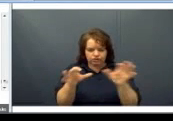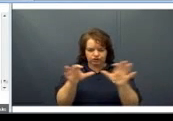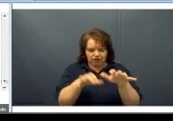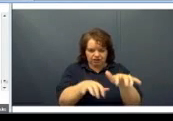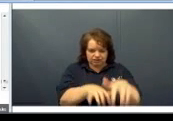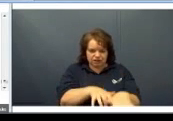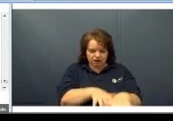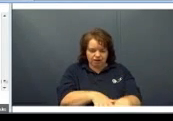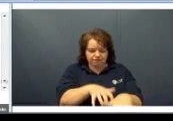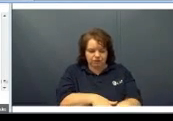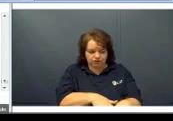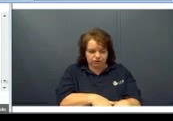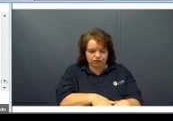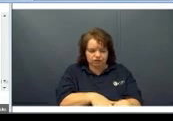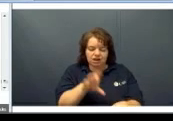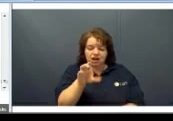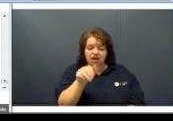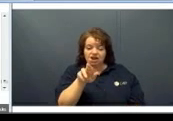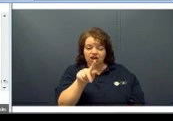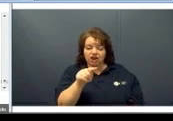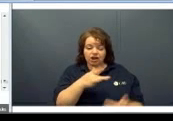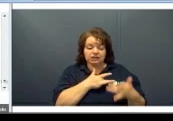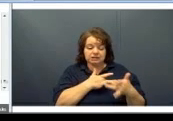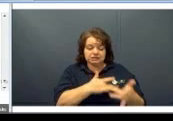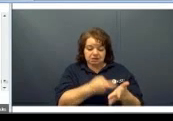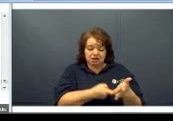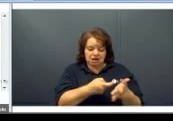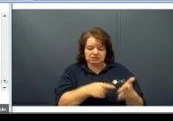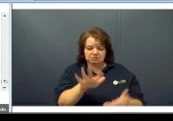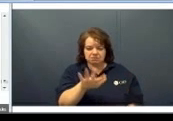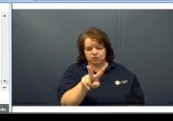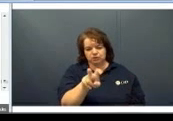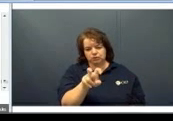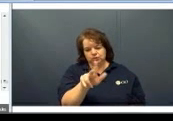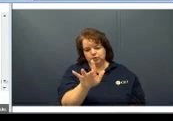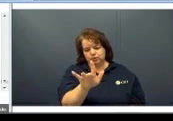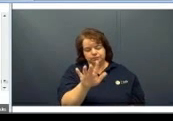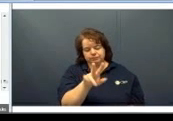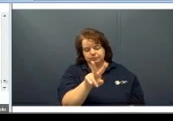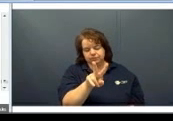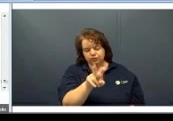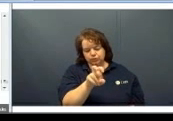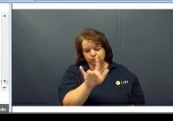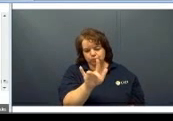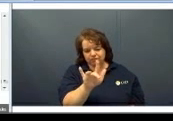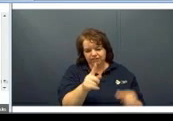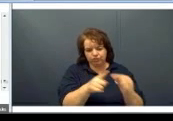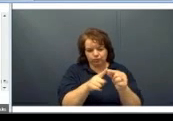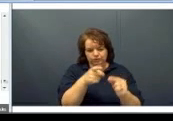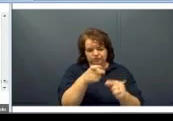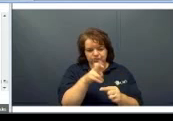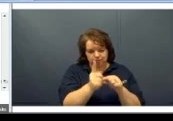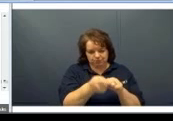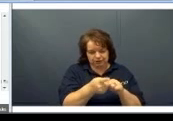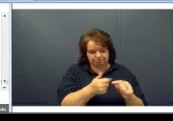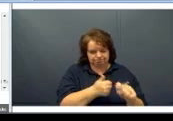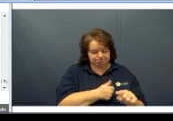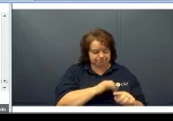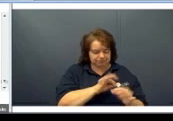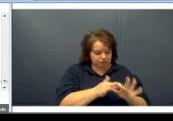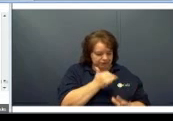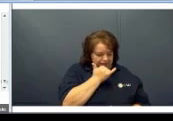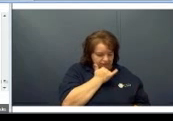court stenographer. CART typically runs at about 225 words per